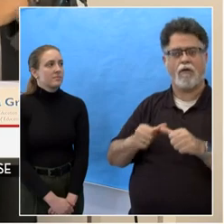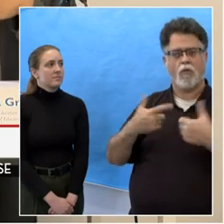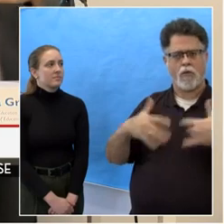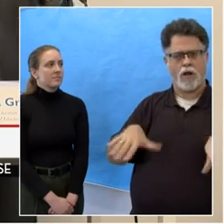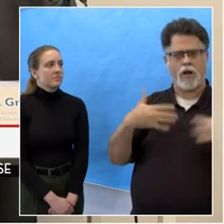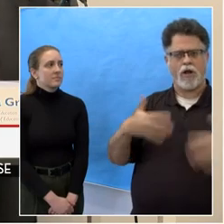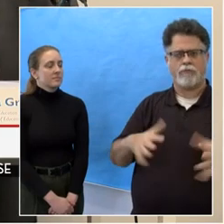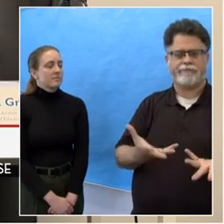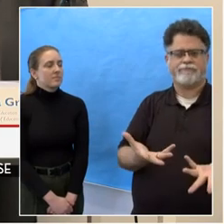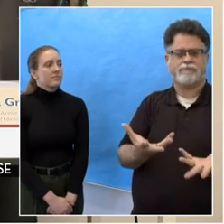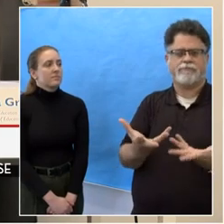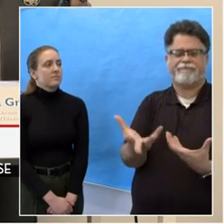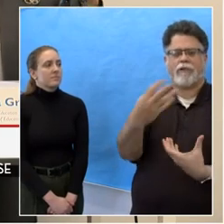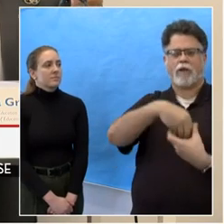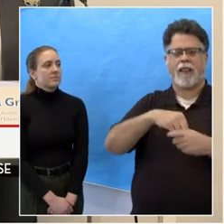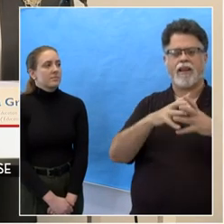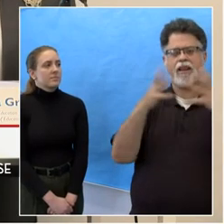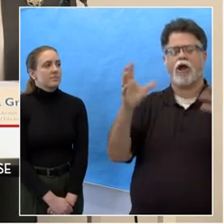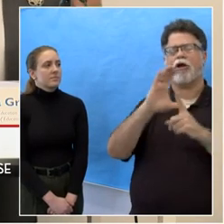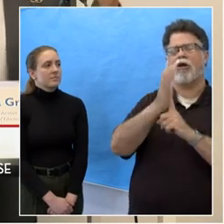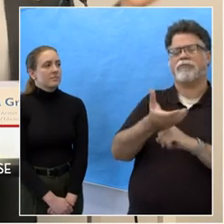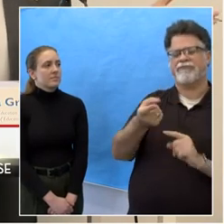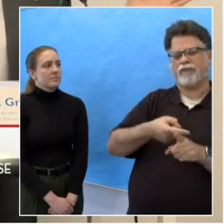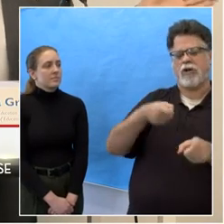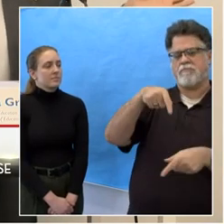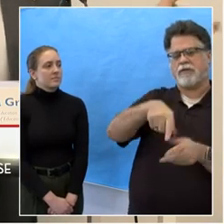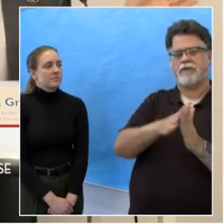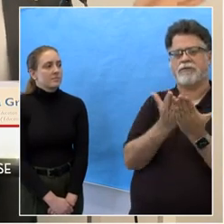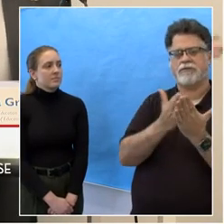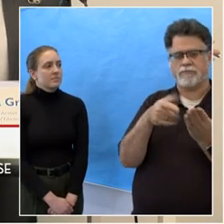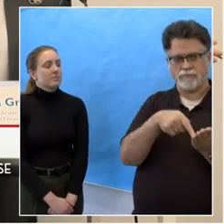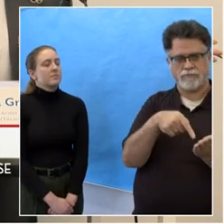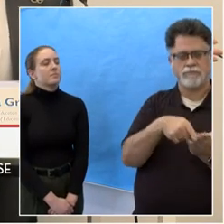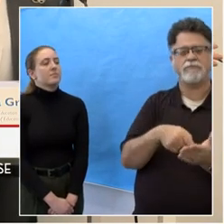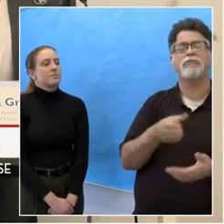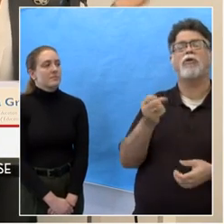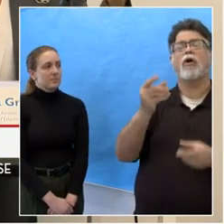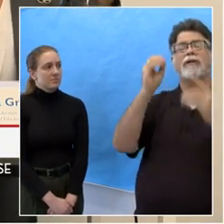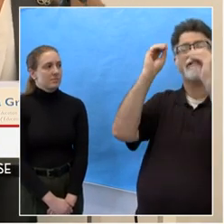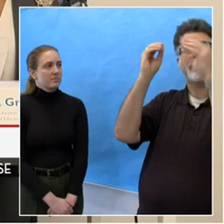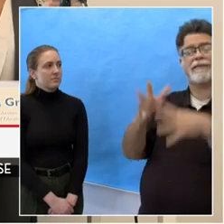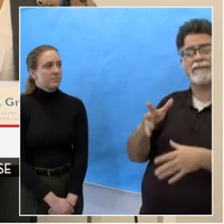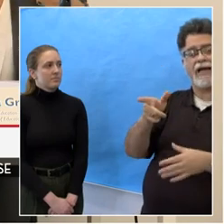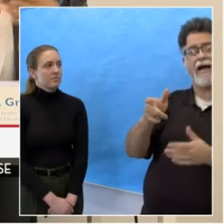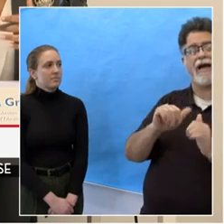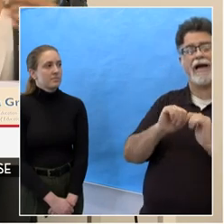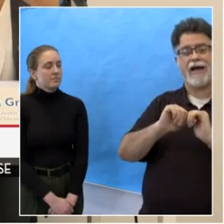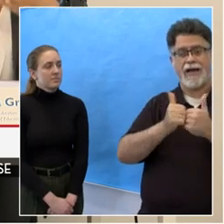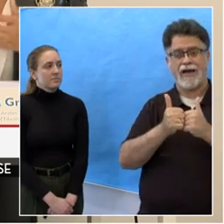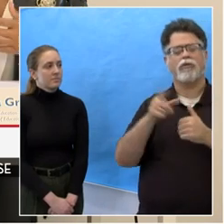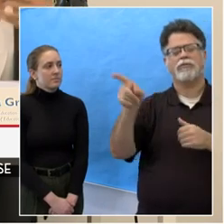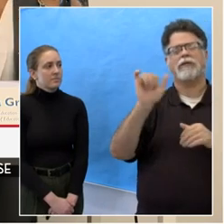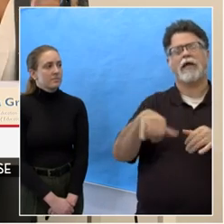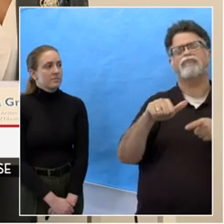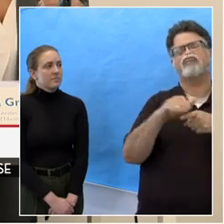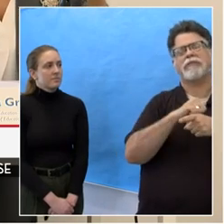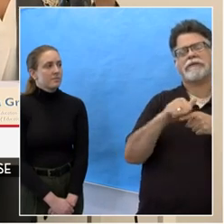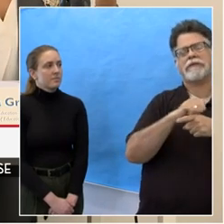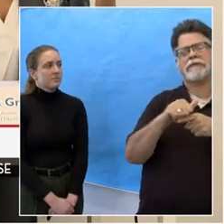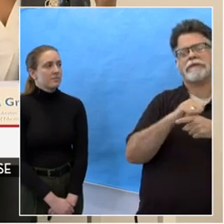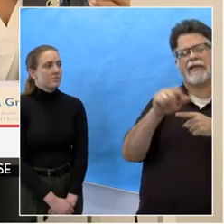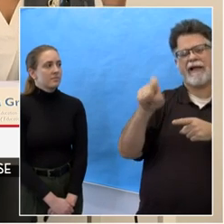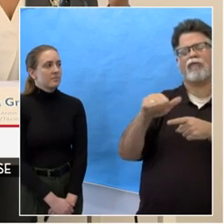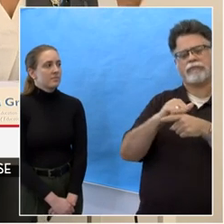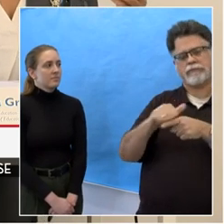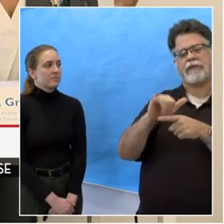our educators to be deeply trained. It cannot be too expensive to ensure that our teachers know how